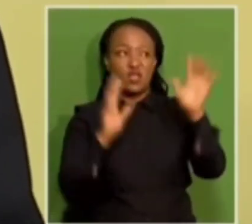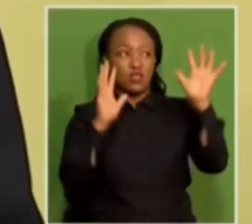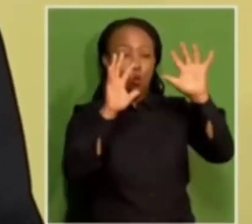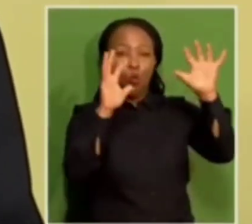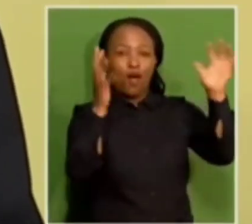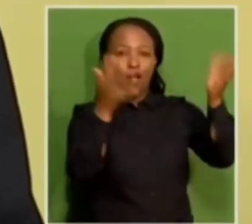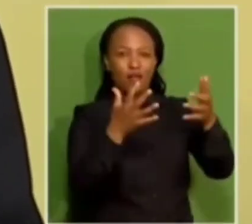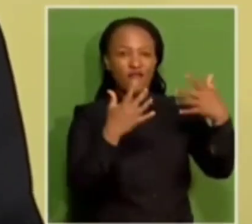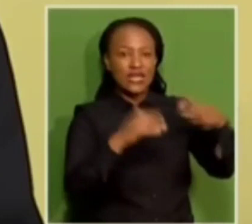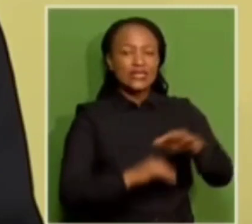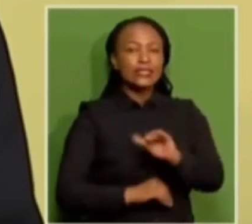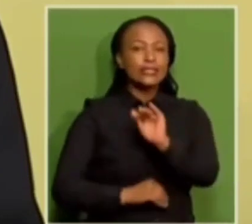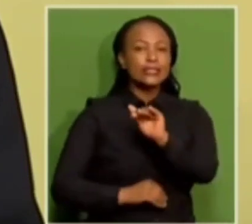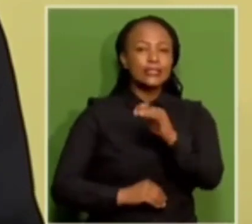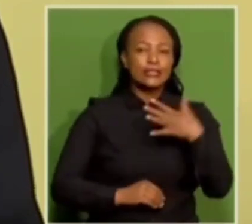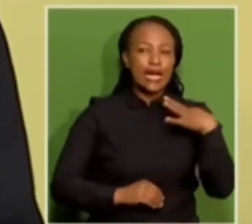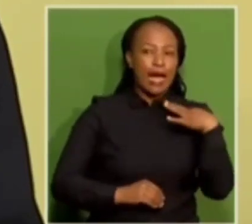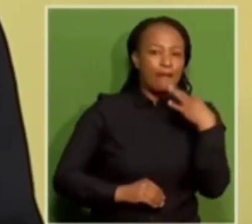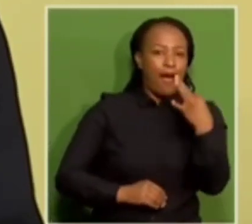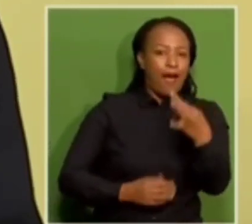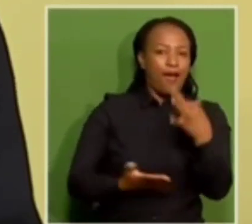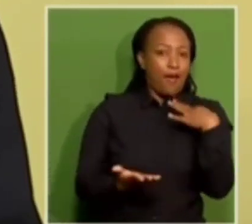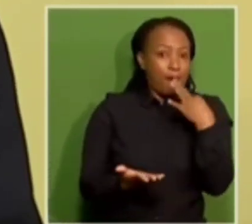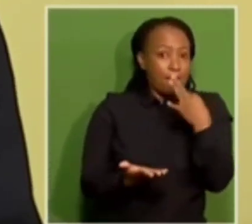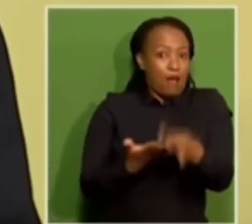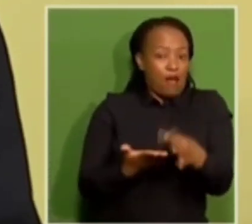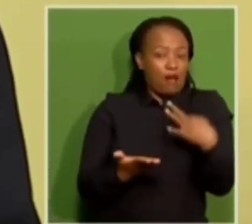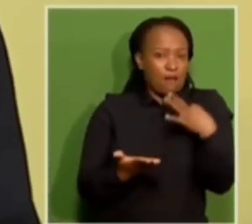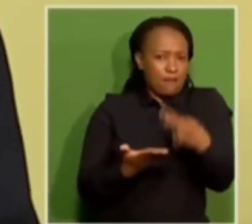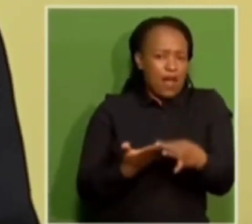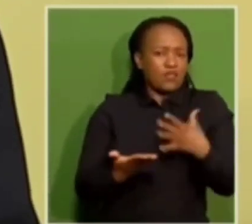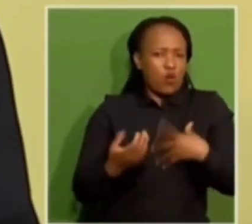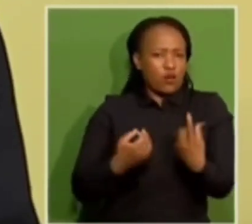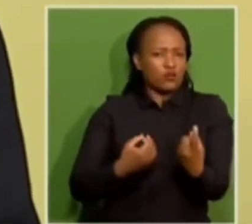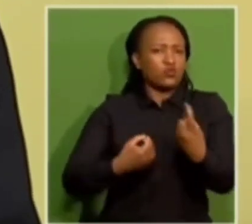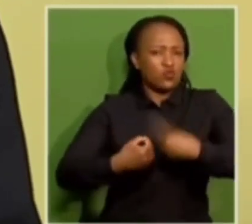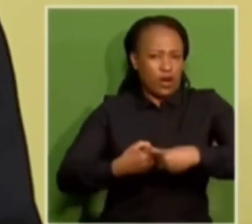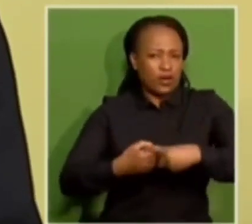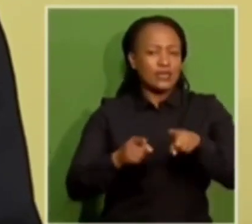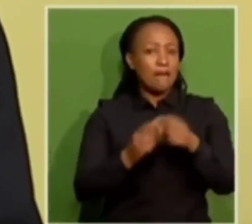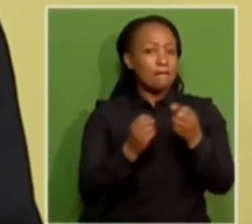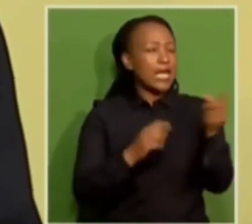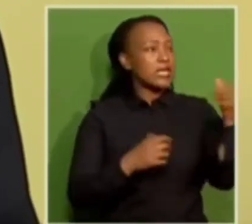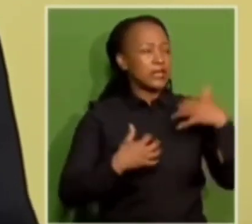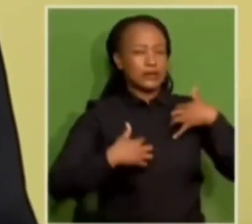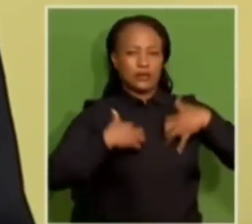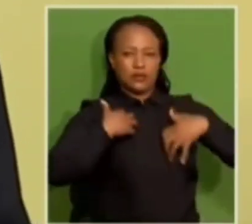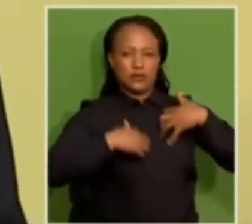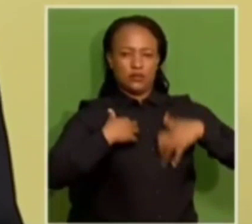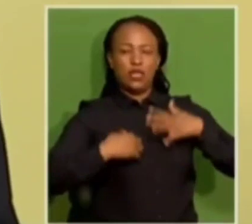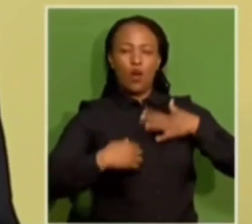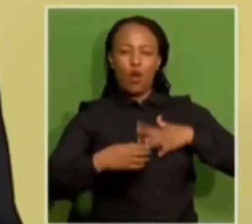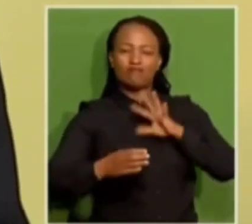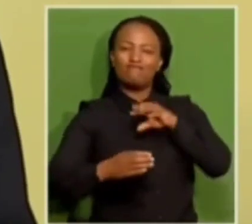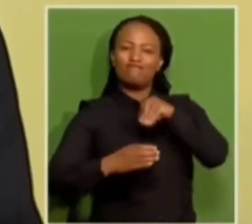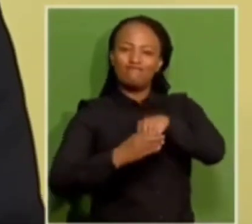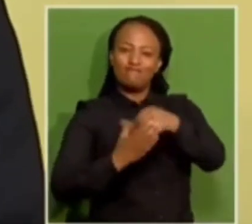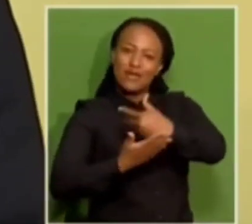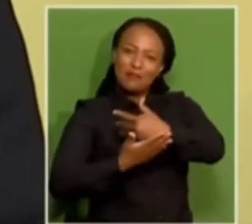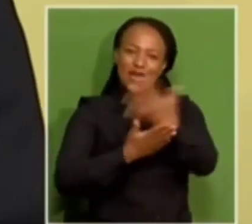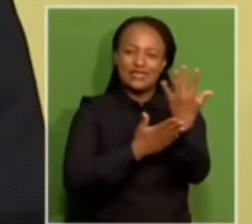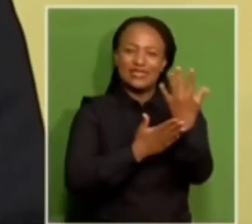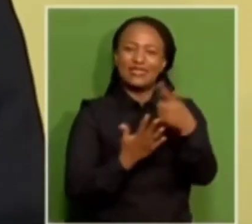from around the world have formally applied to join brics and several others have expressed an interest in becoming part